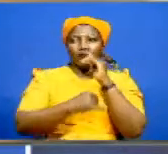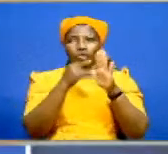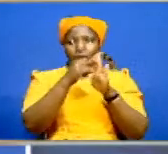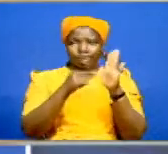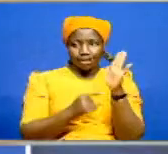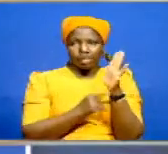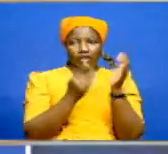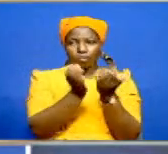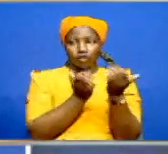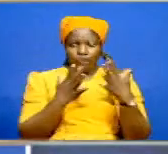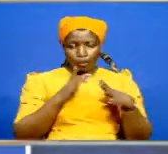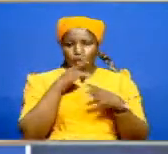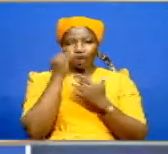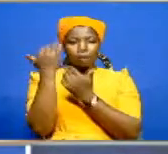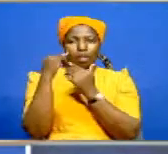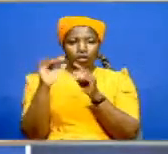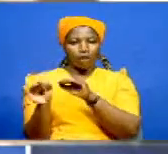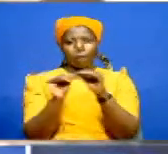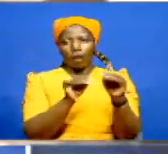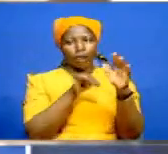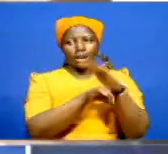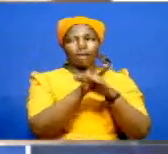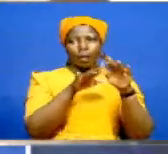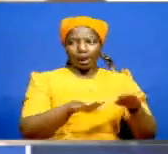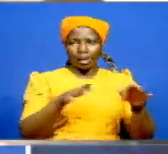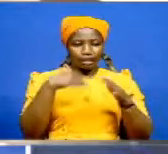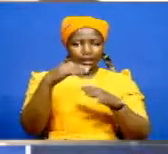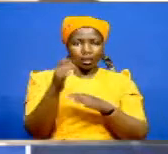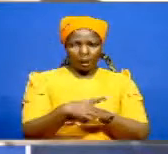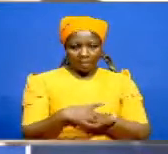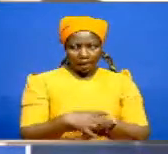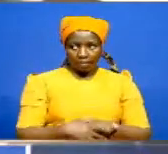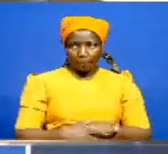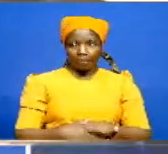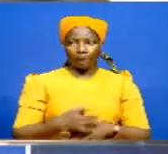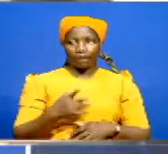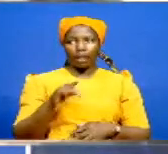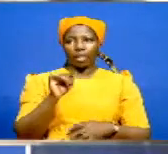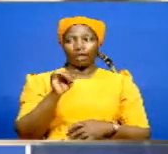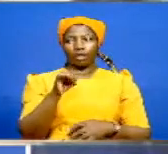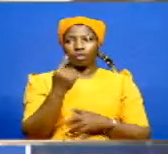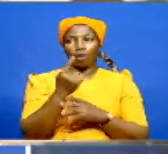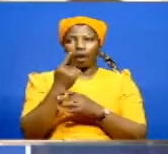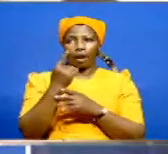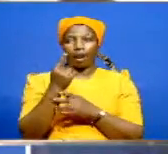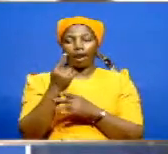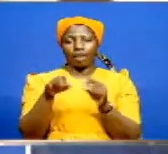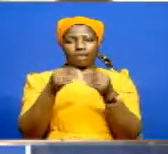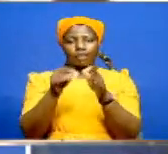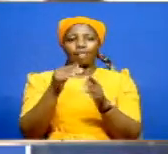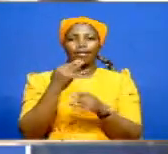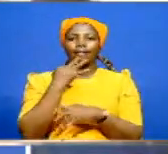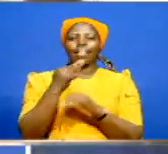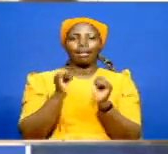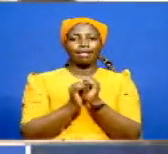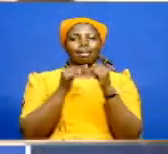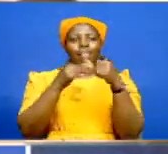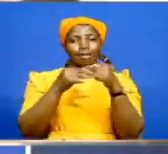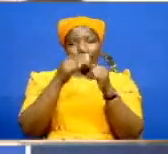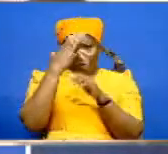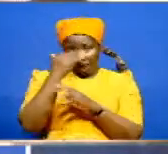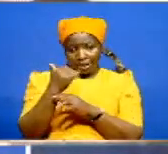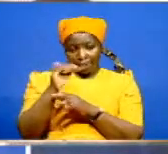who are expected to move in the market next month. We are only balloting for 318, because